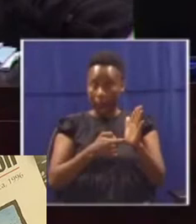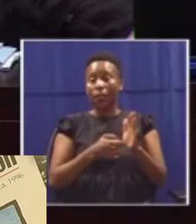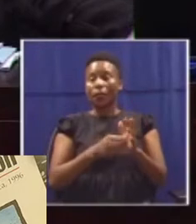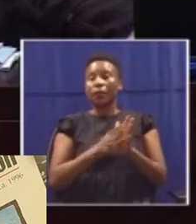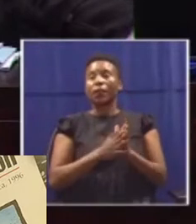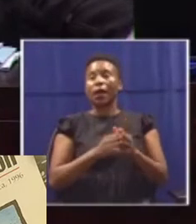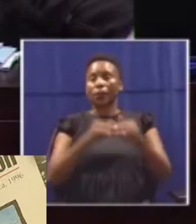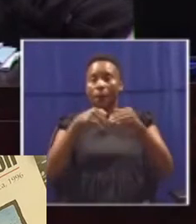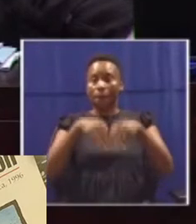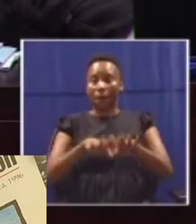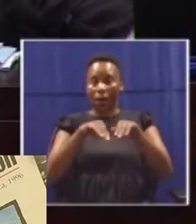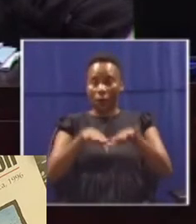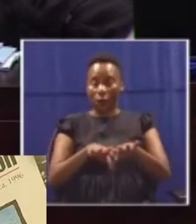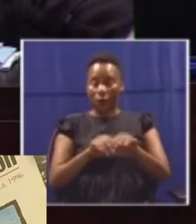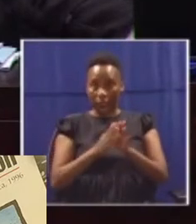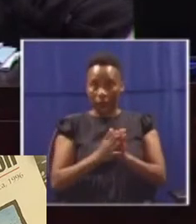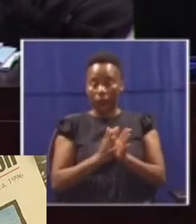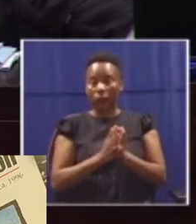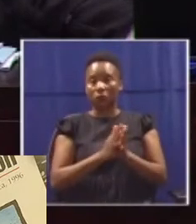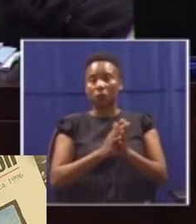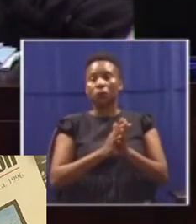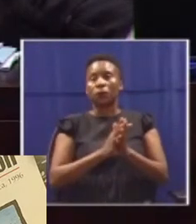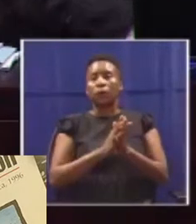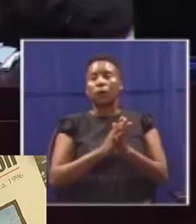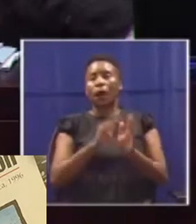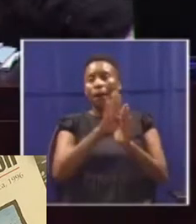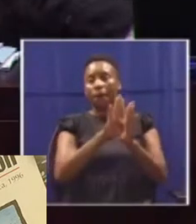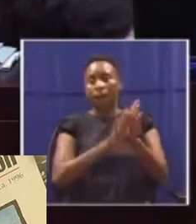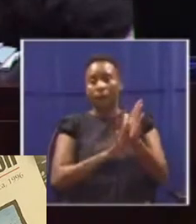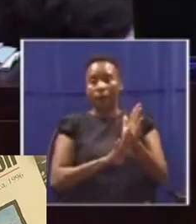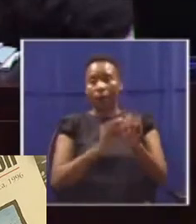Pollution Amendment Bill of